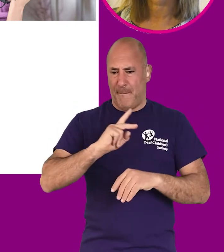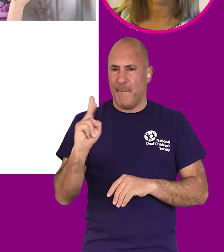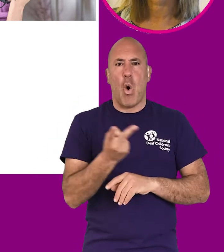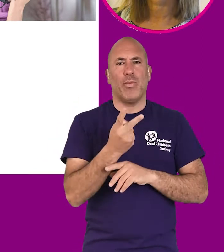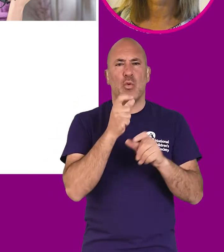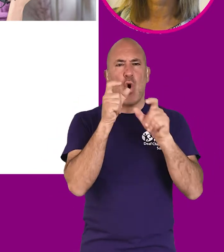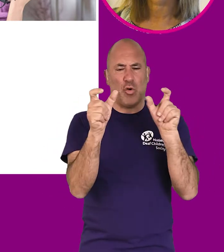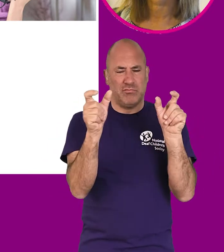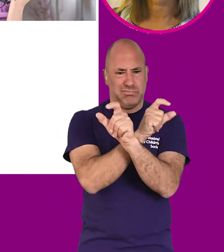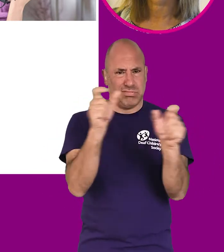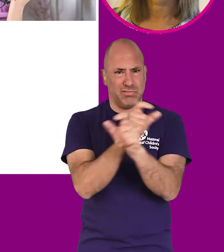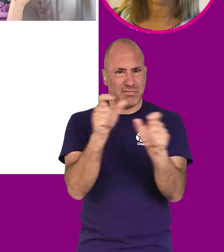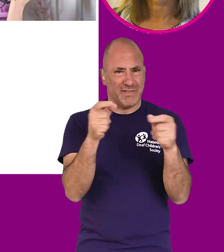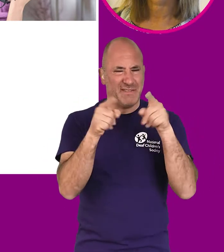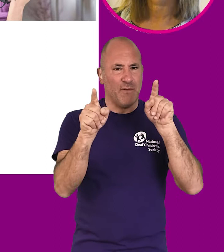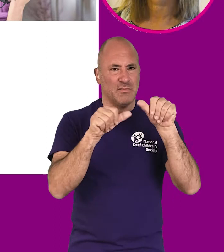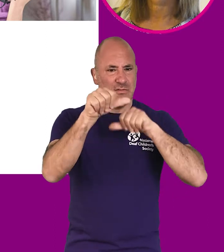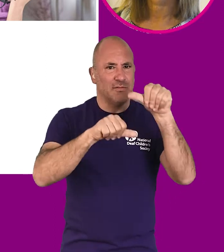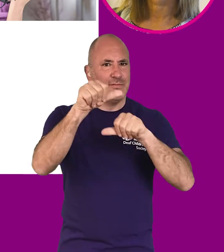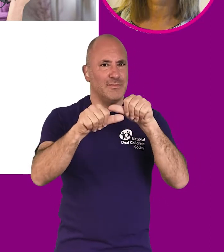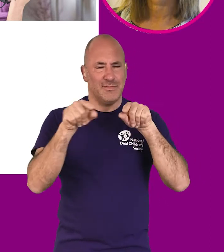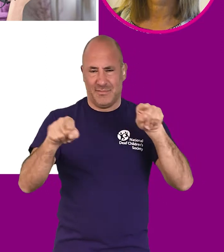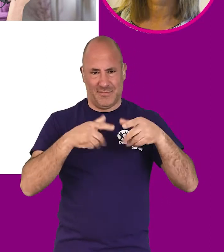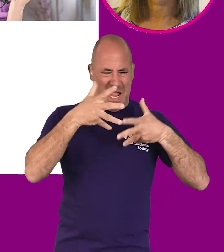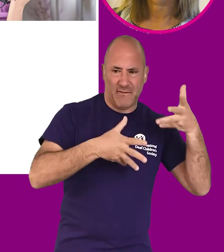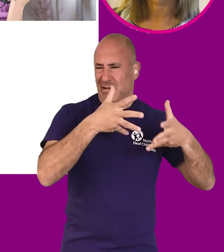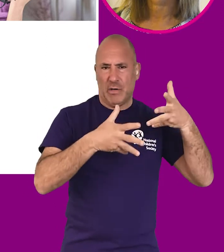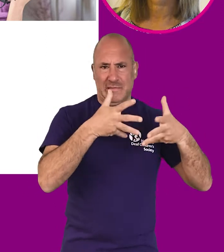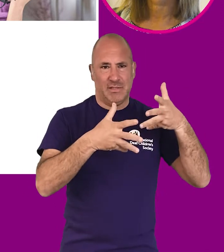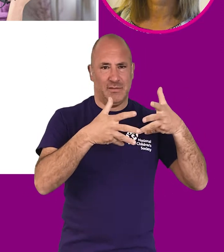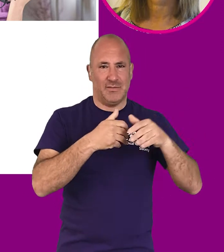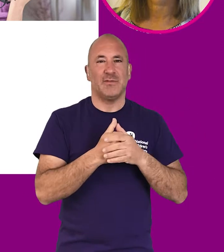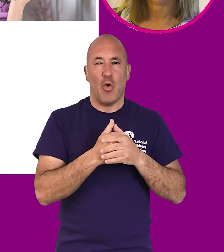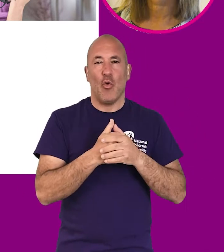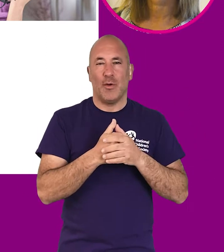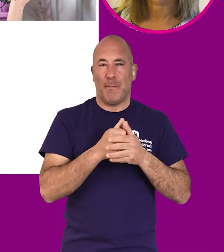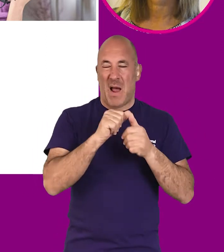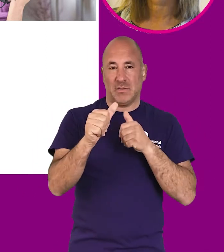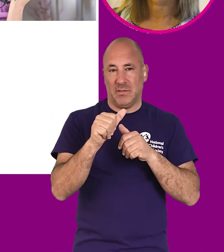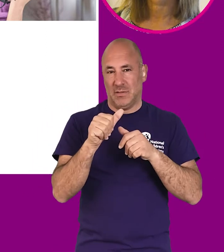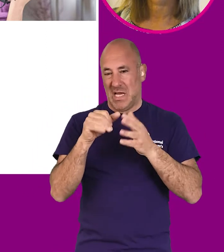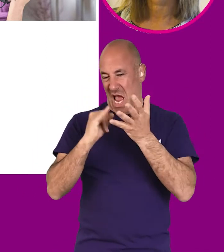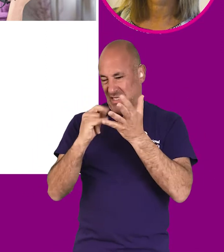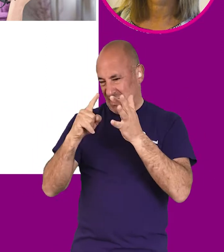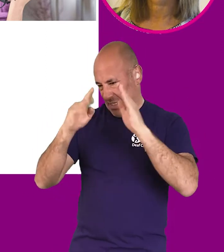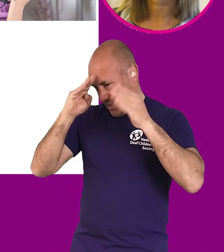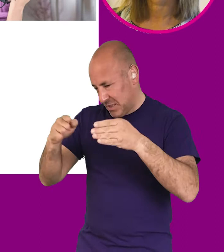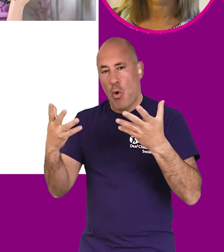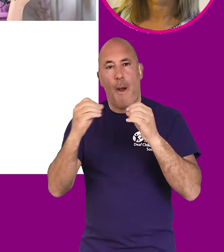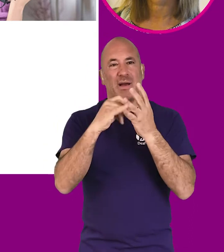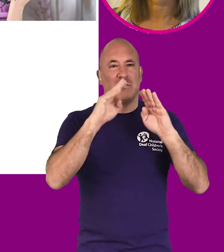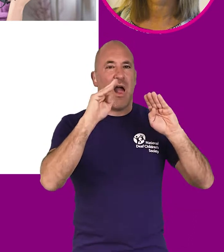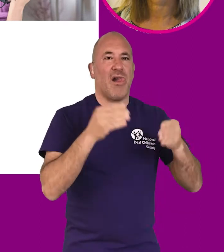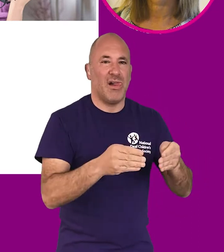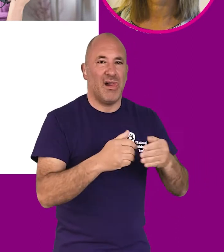The words would all be in the wrong order. So you kind of either need to do one or the other. You either need to do